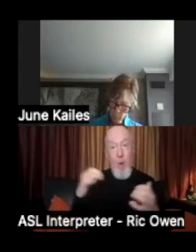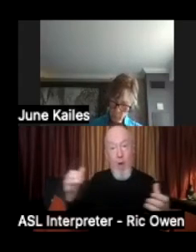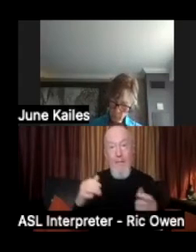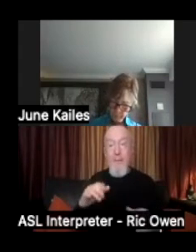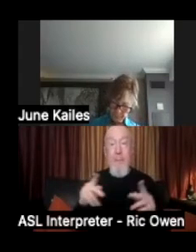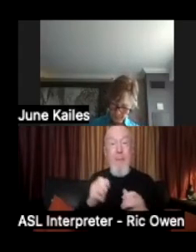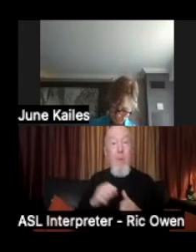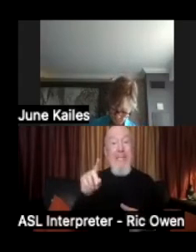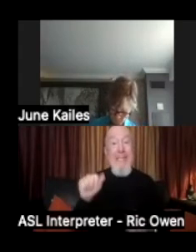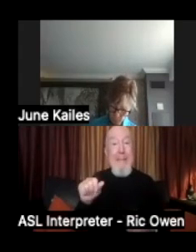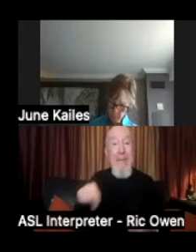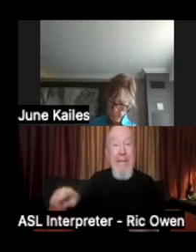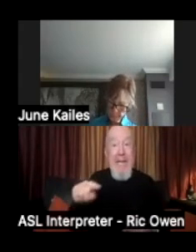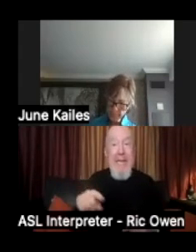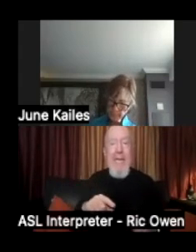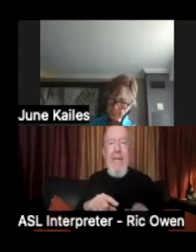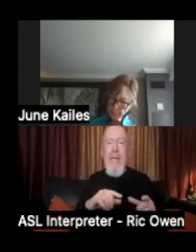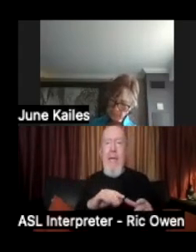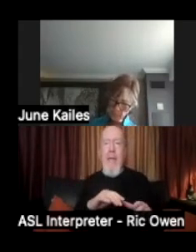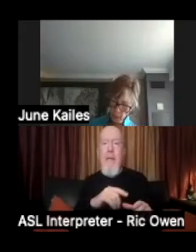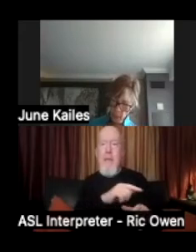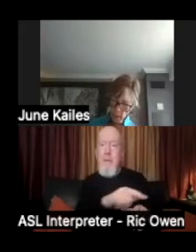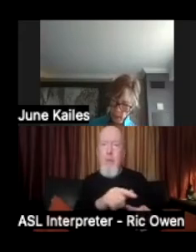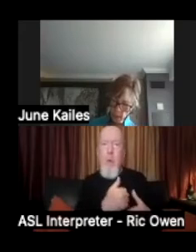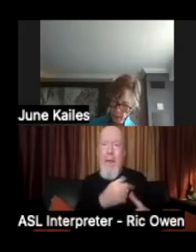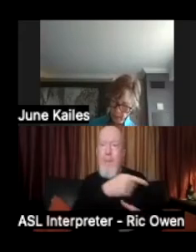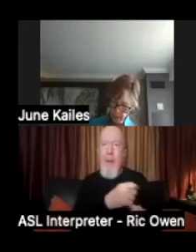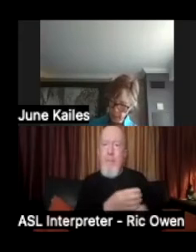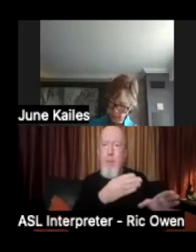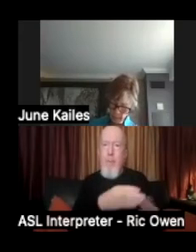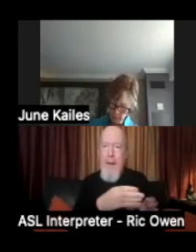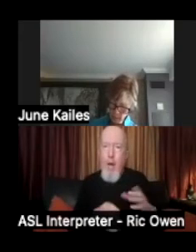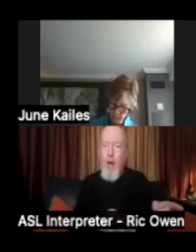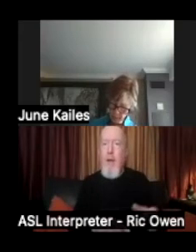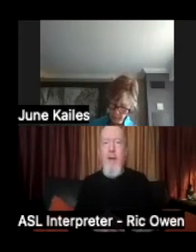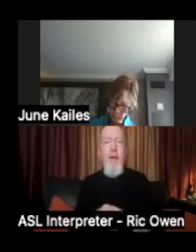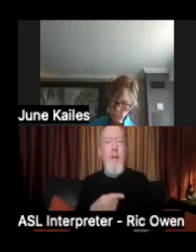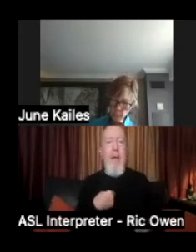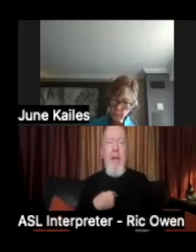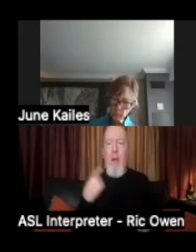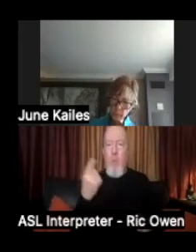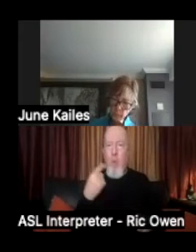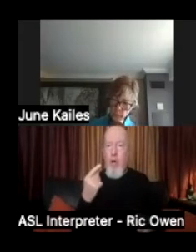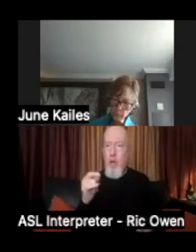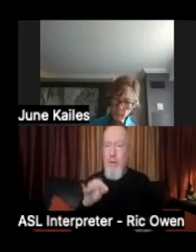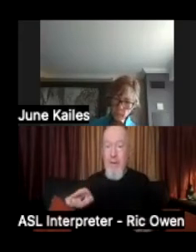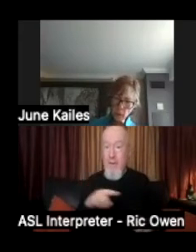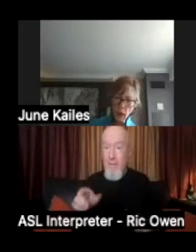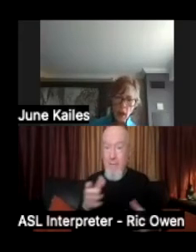to help them prepare? I wrote down a bunch of them, but I wonder if there are more.